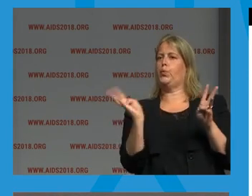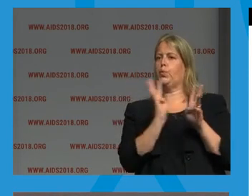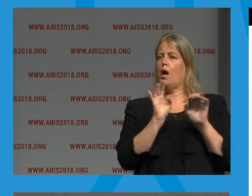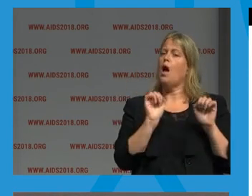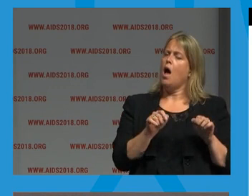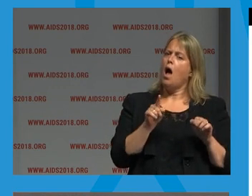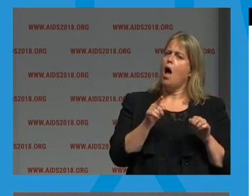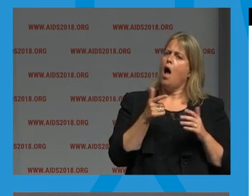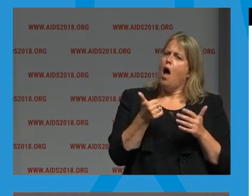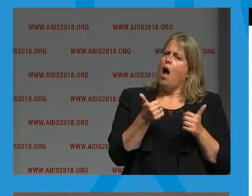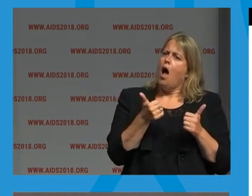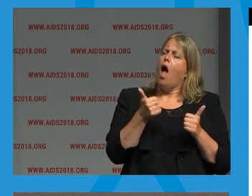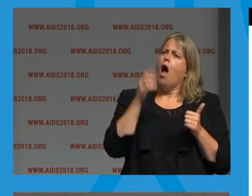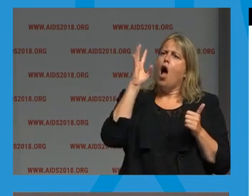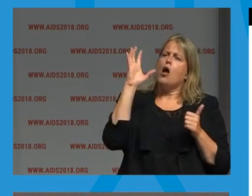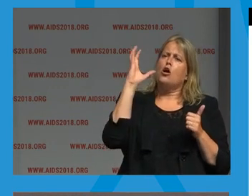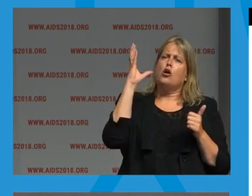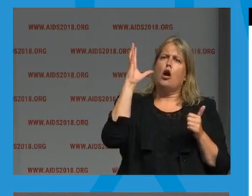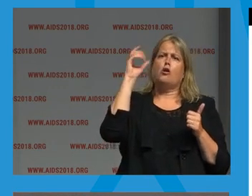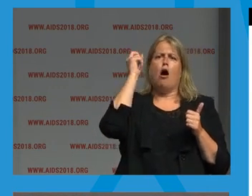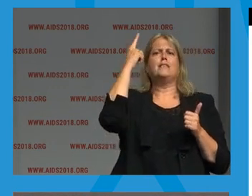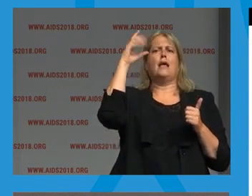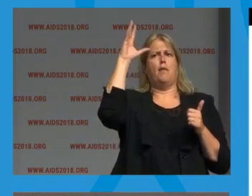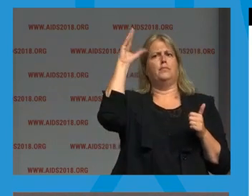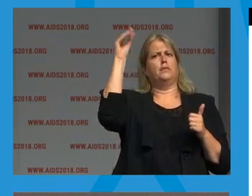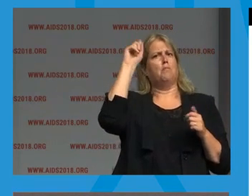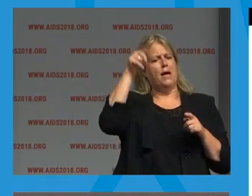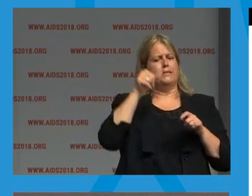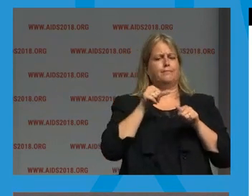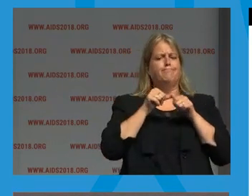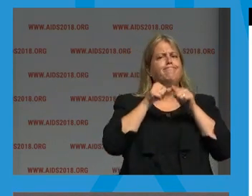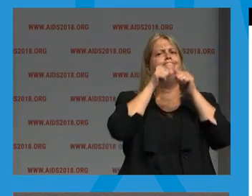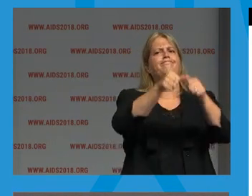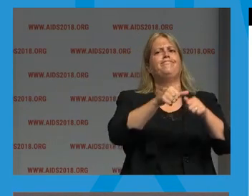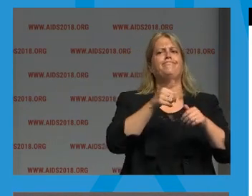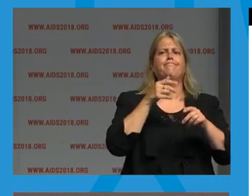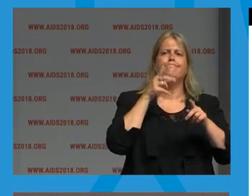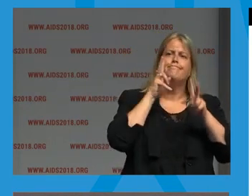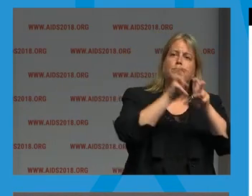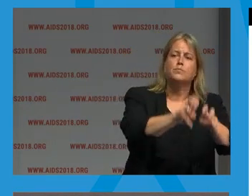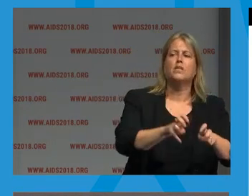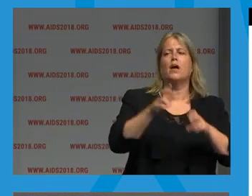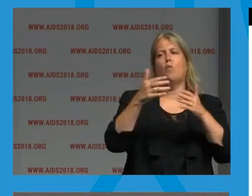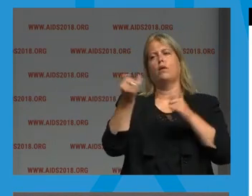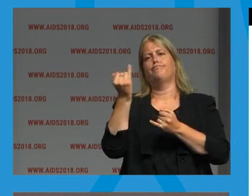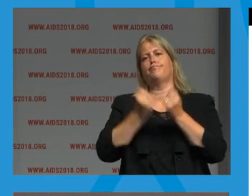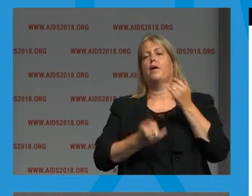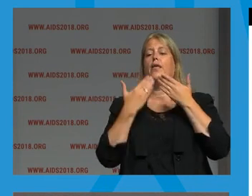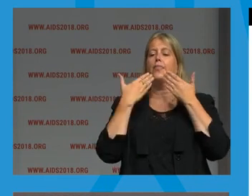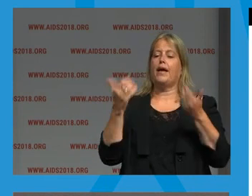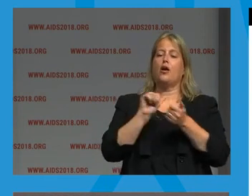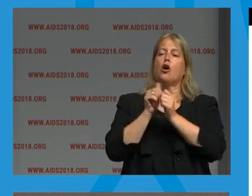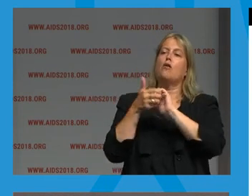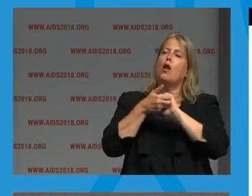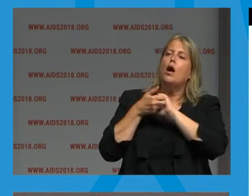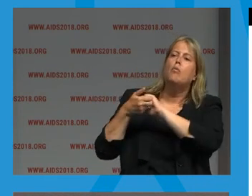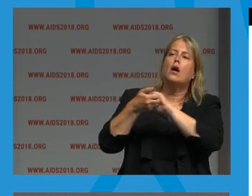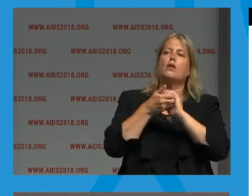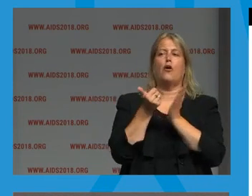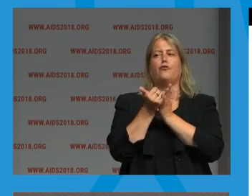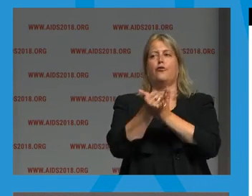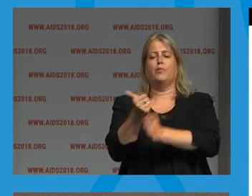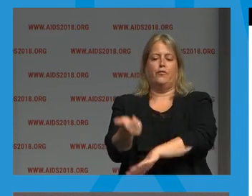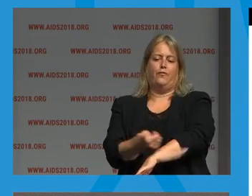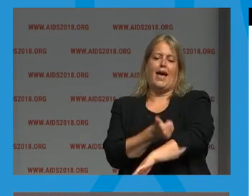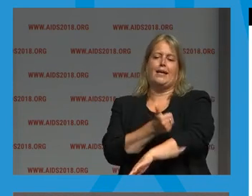concept that deserves vigorous pursuit. I want to end by thanking our collaborators on the therapeutic vaccine study shown on